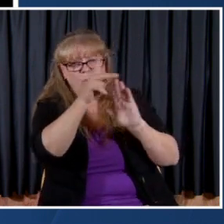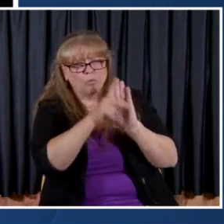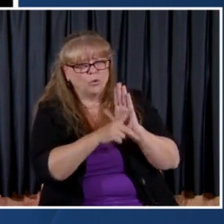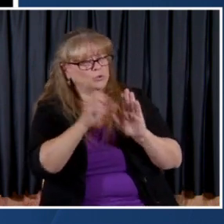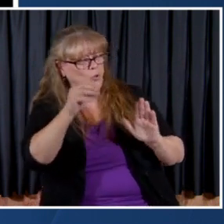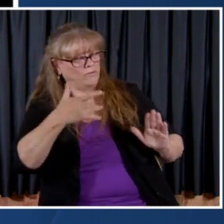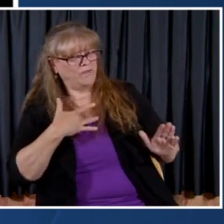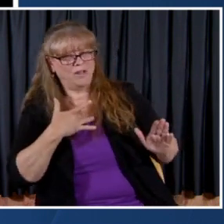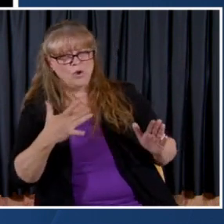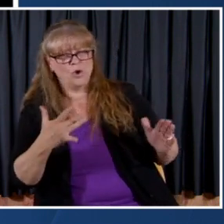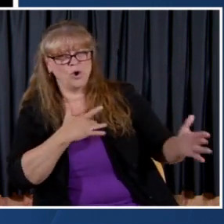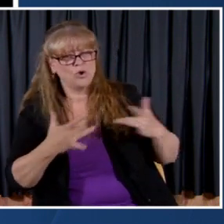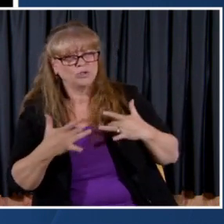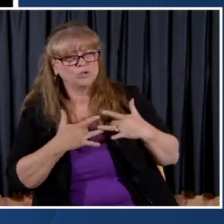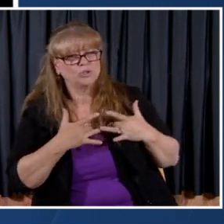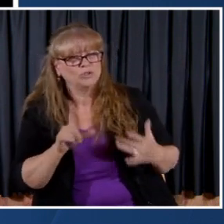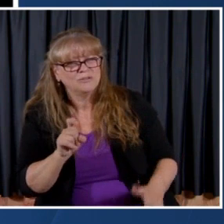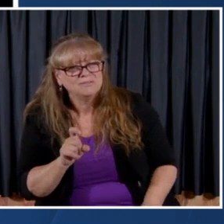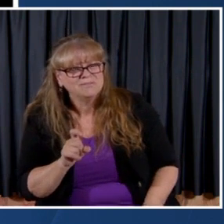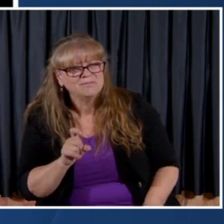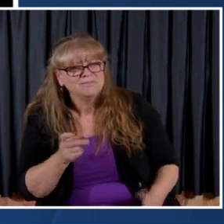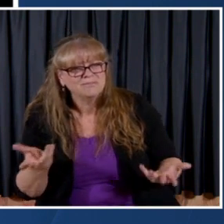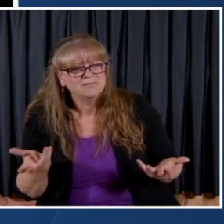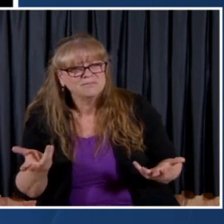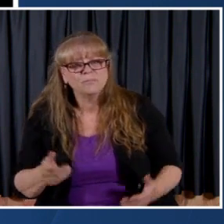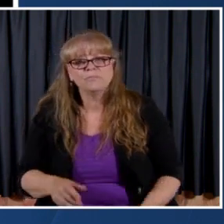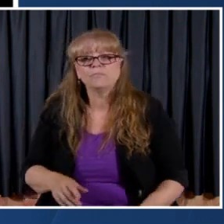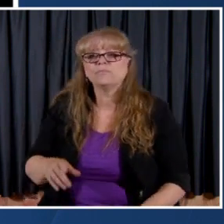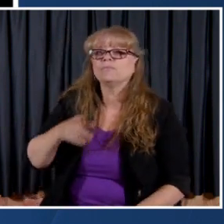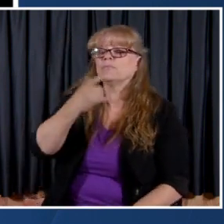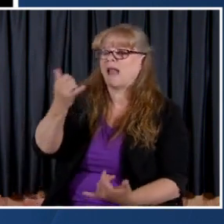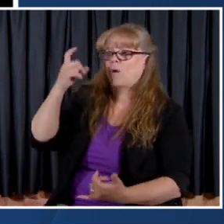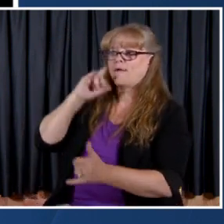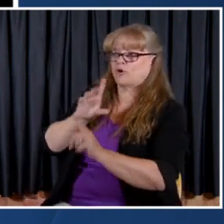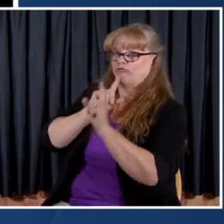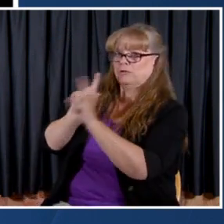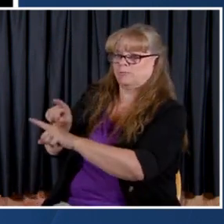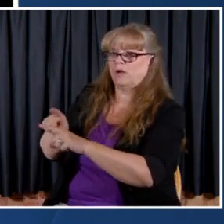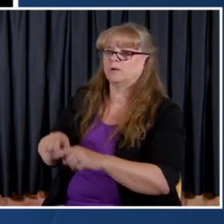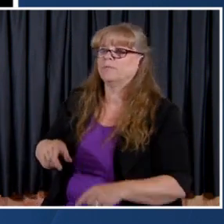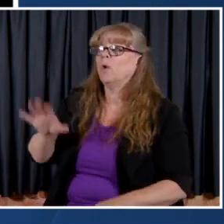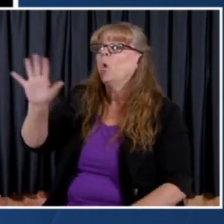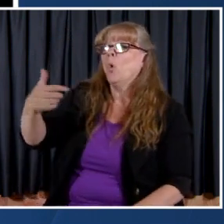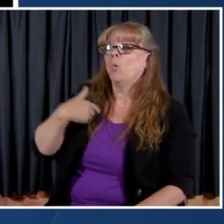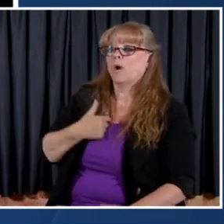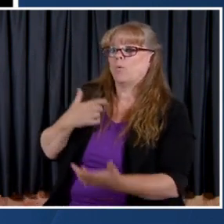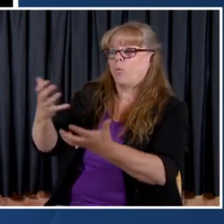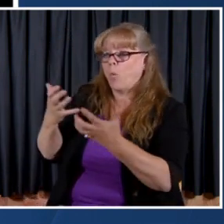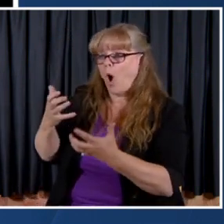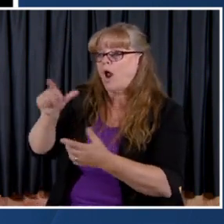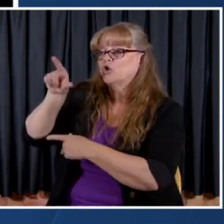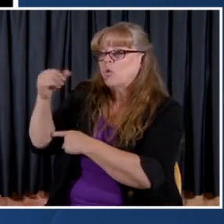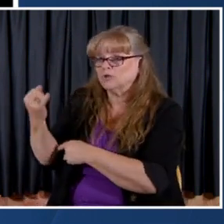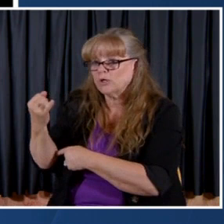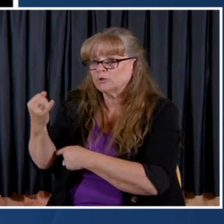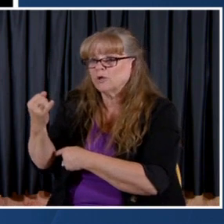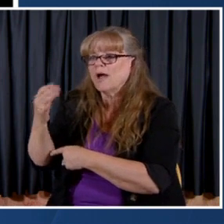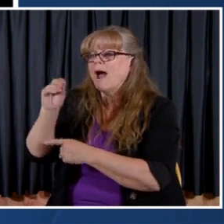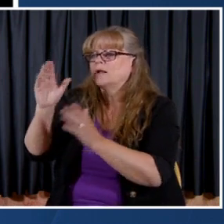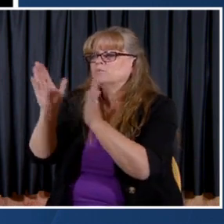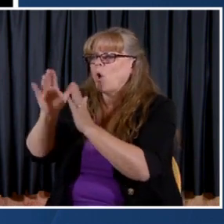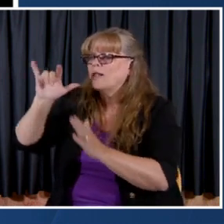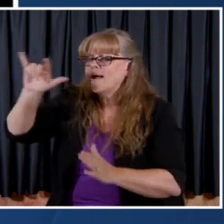certainly want Grand Junction and other airports in rural areas of our state the maximum flexibility